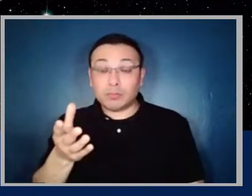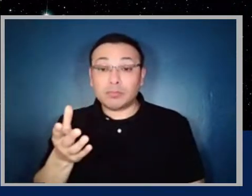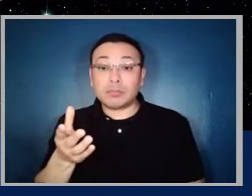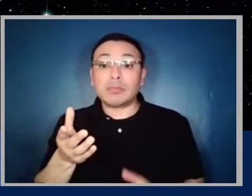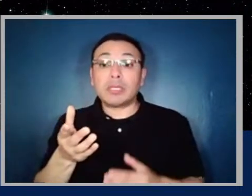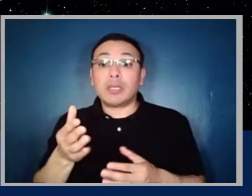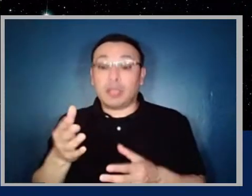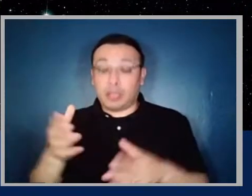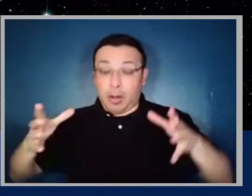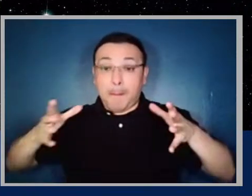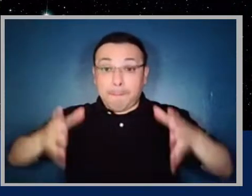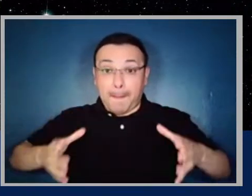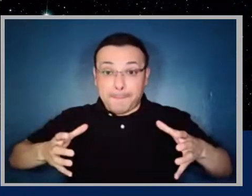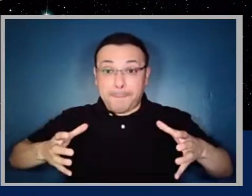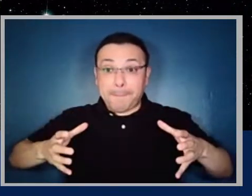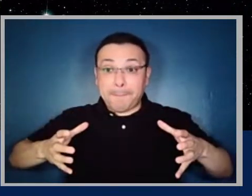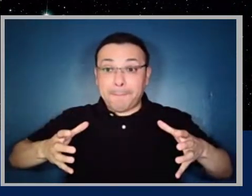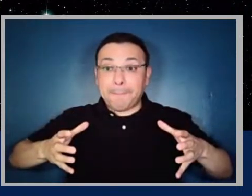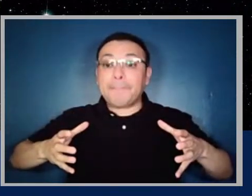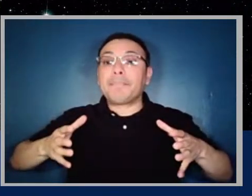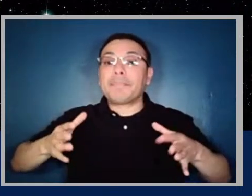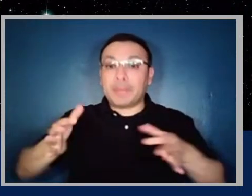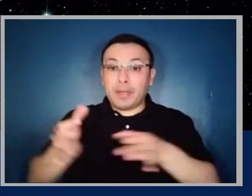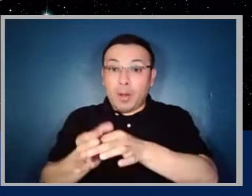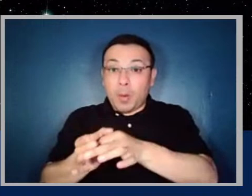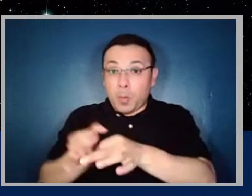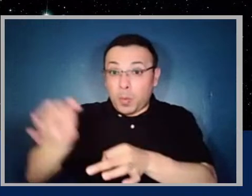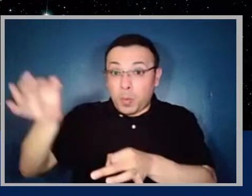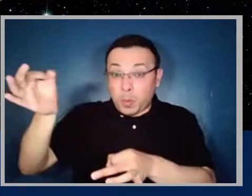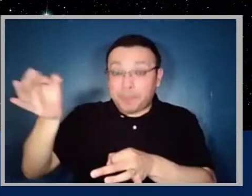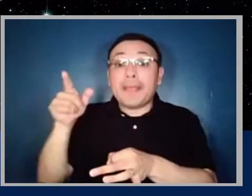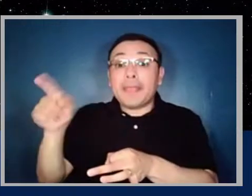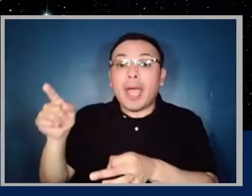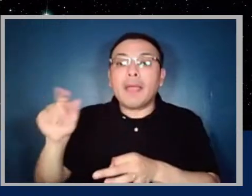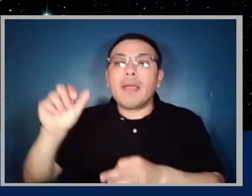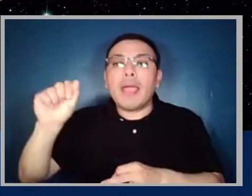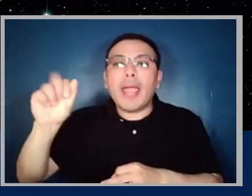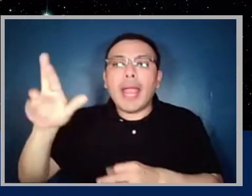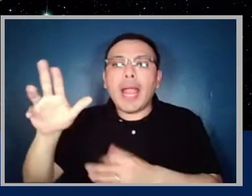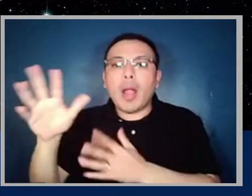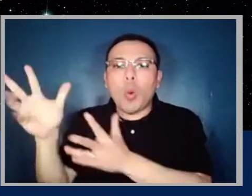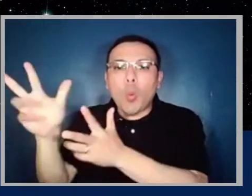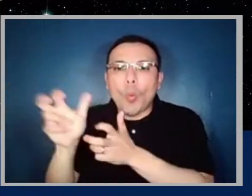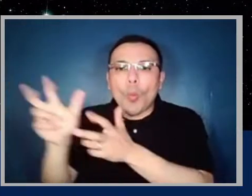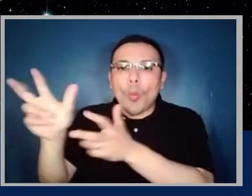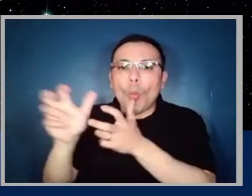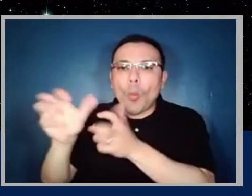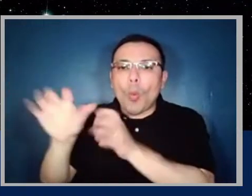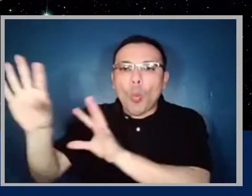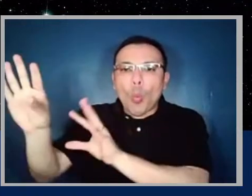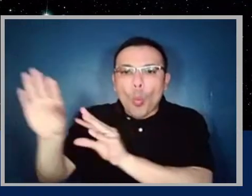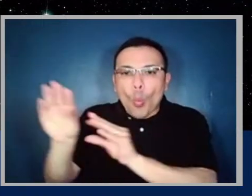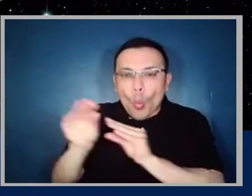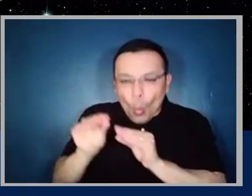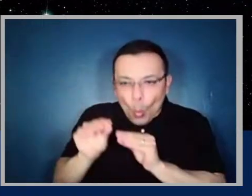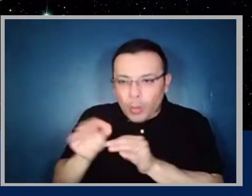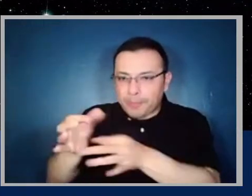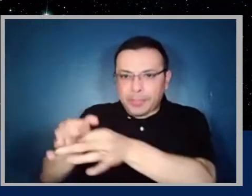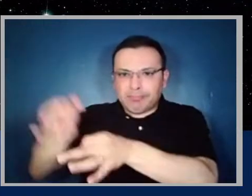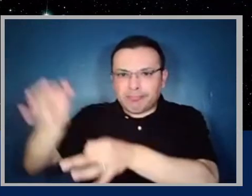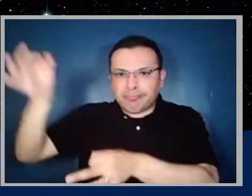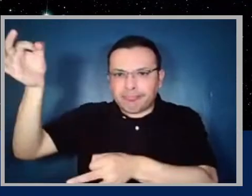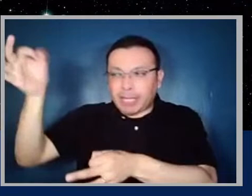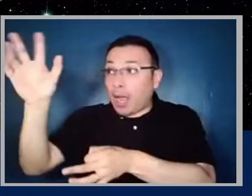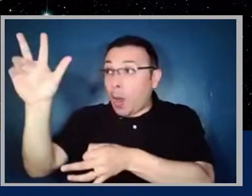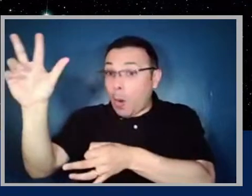the end, like she said, an ability for air to be ingested. And then there's think of it as a device